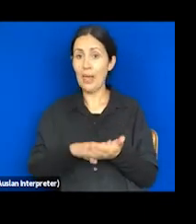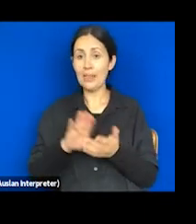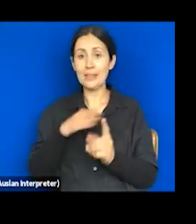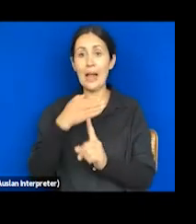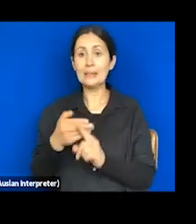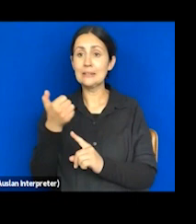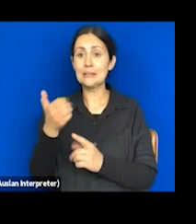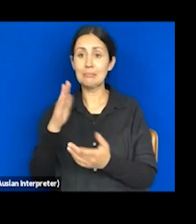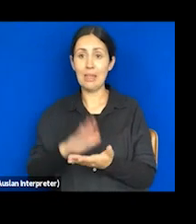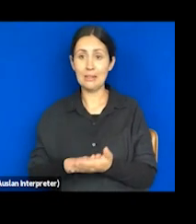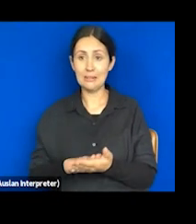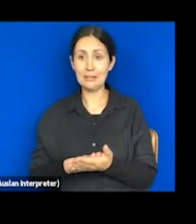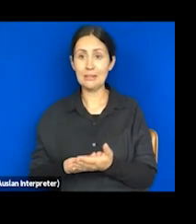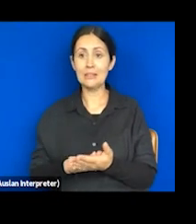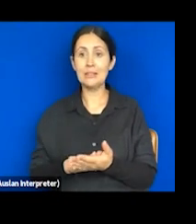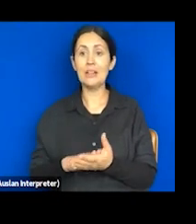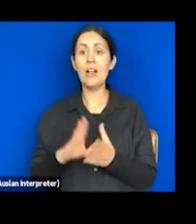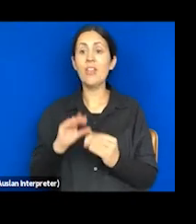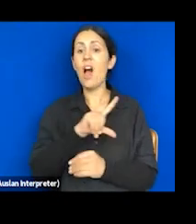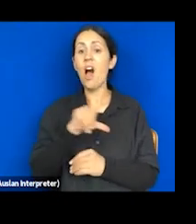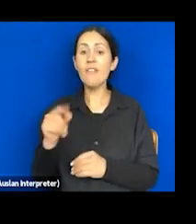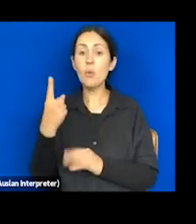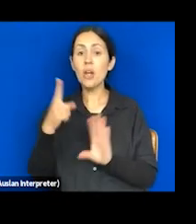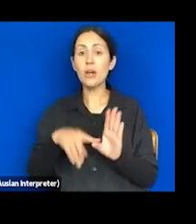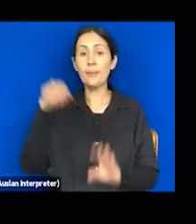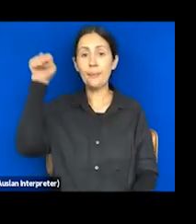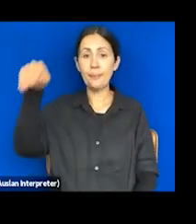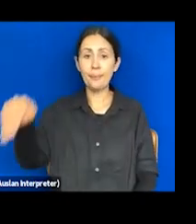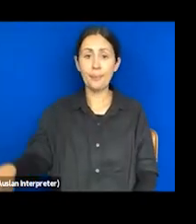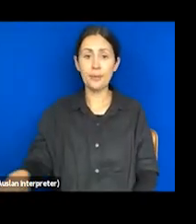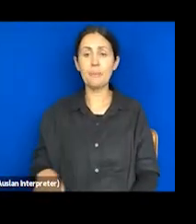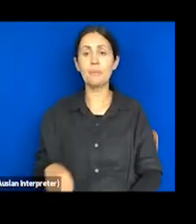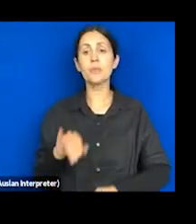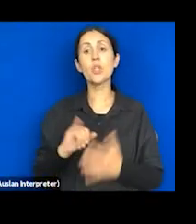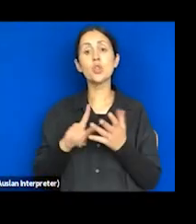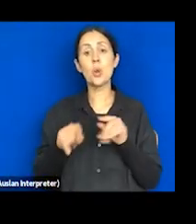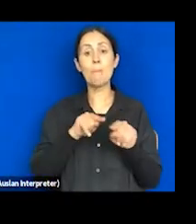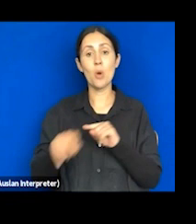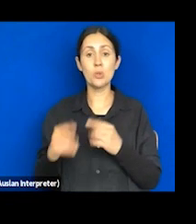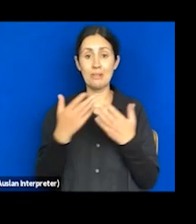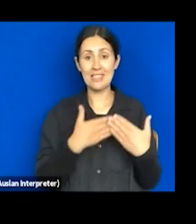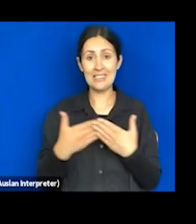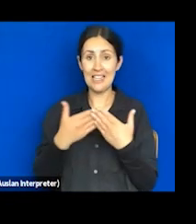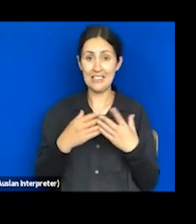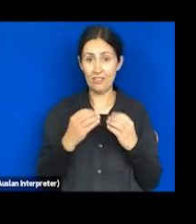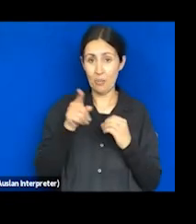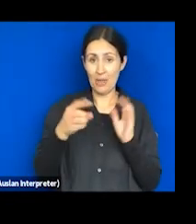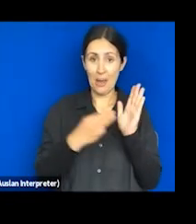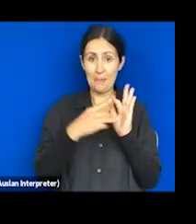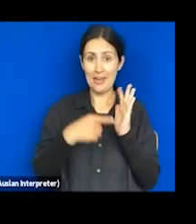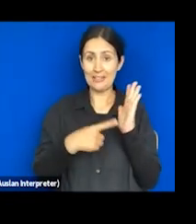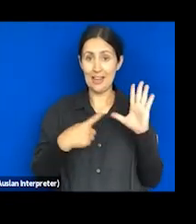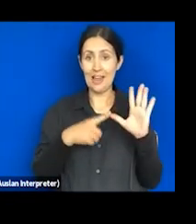months, but seen to wane at about a year. But most of the studies from that meta-analysis were actually published in the